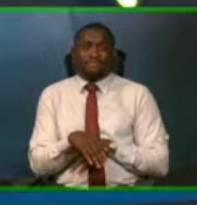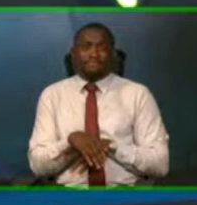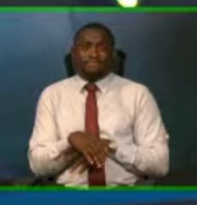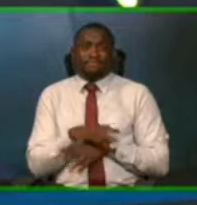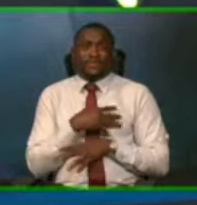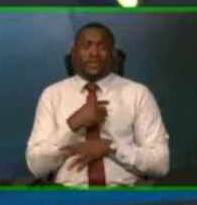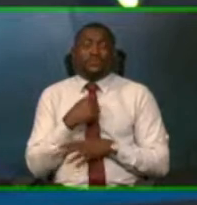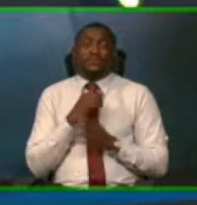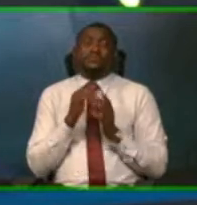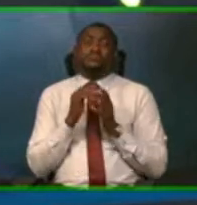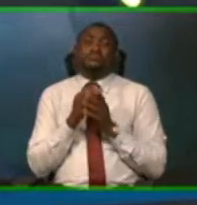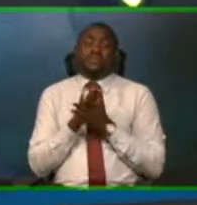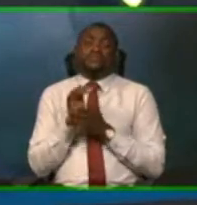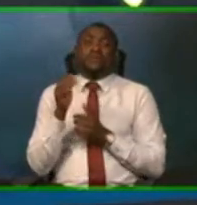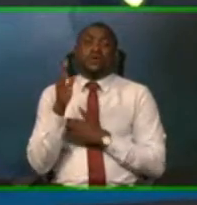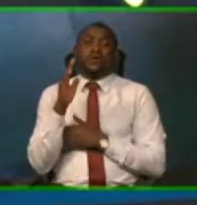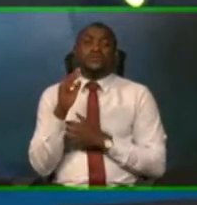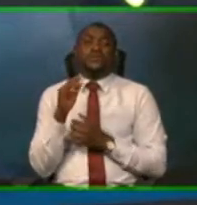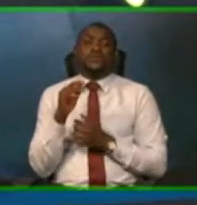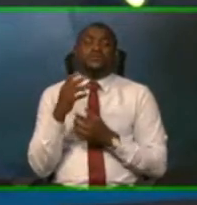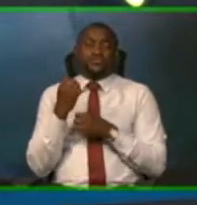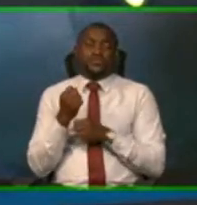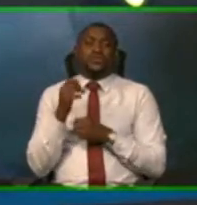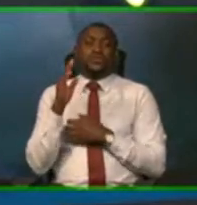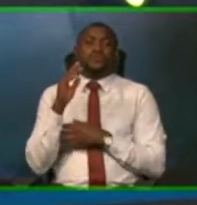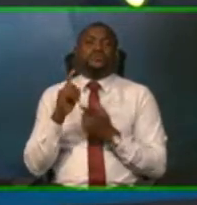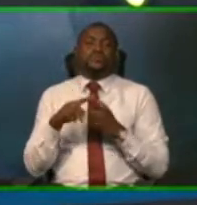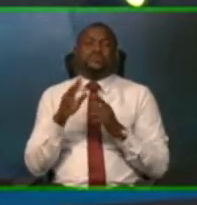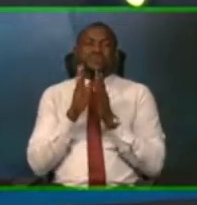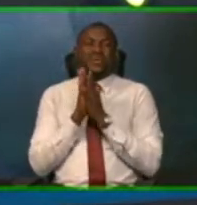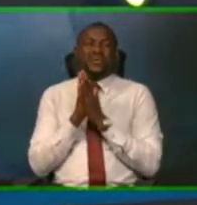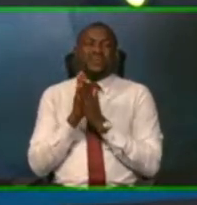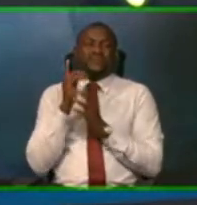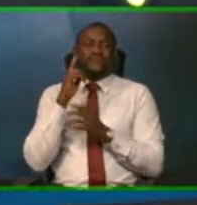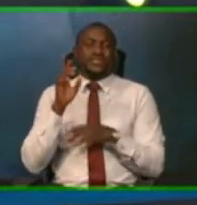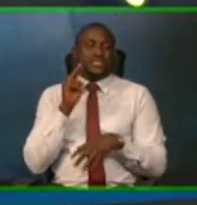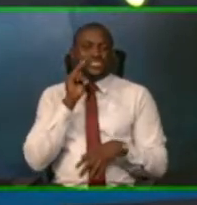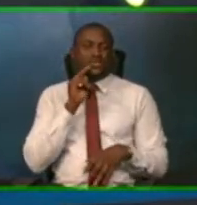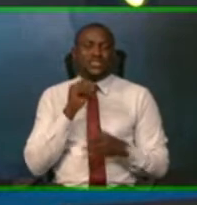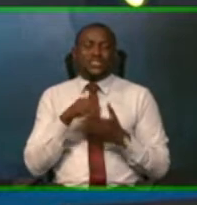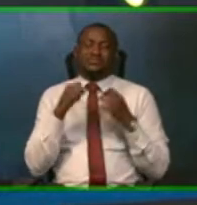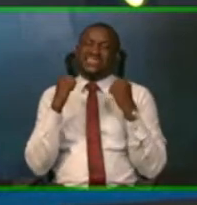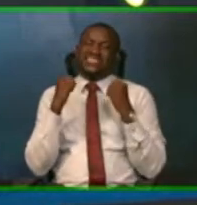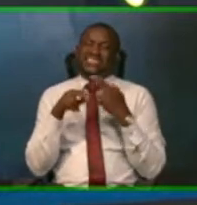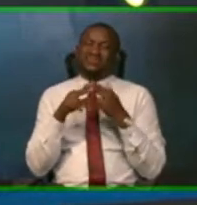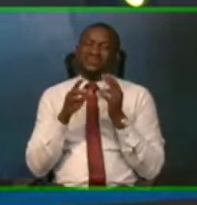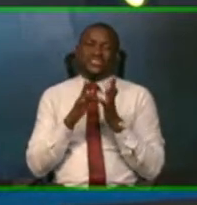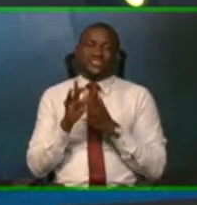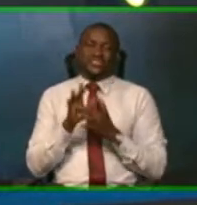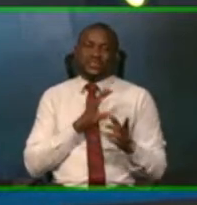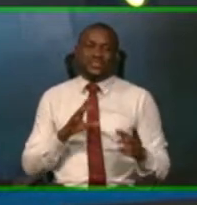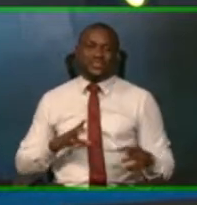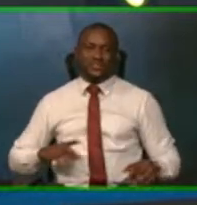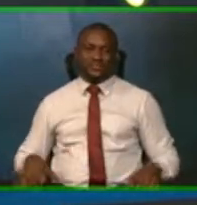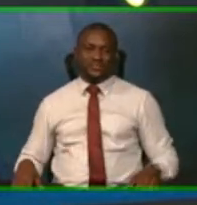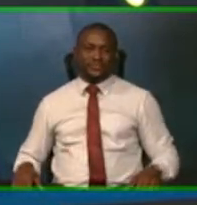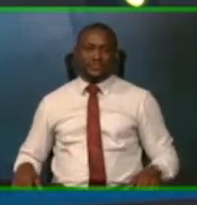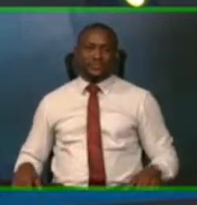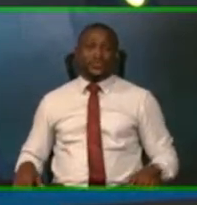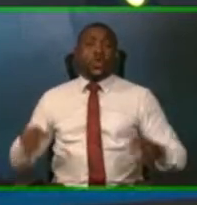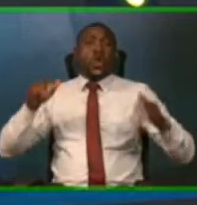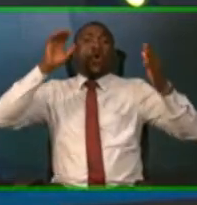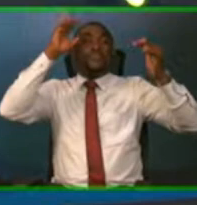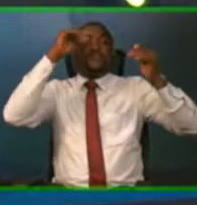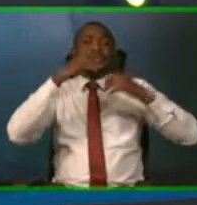and will trust God to pray and speak over Nigeria in the mighty name of Jesus Christ. Amen. Hoping